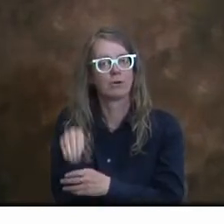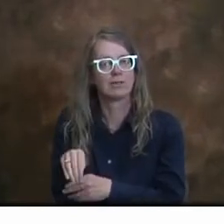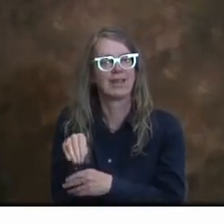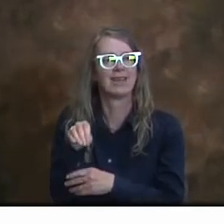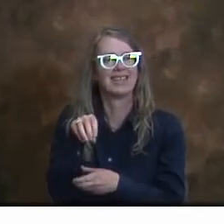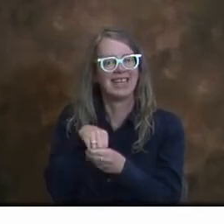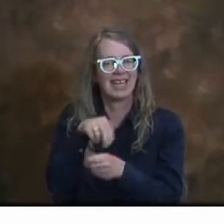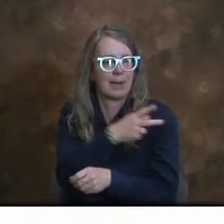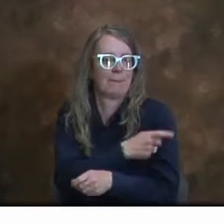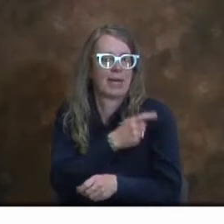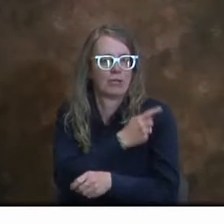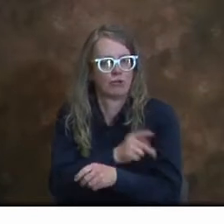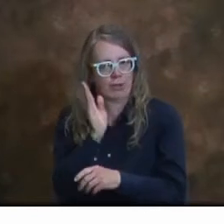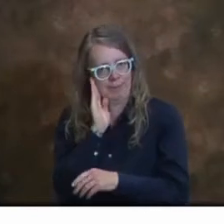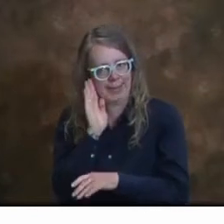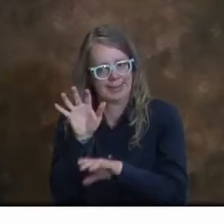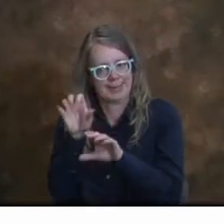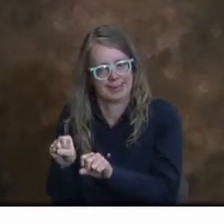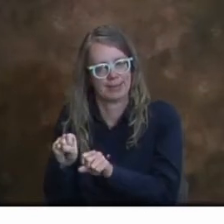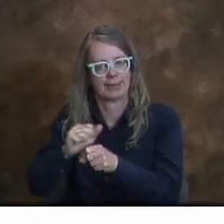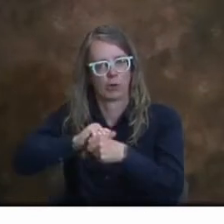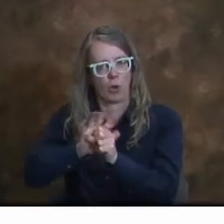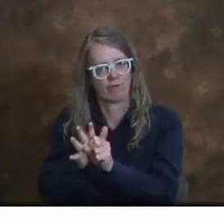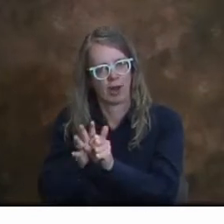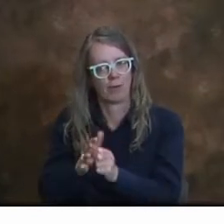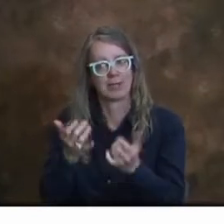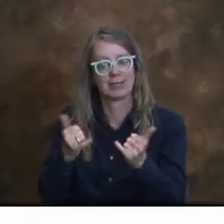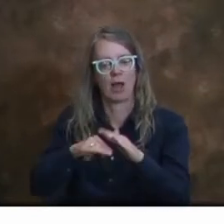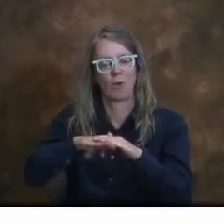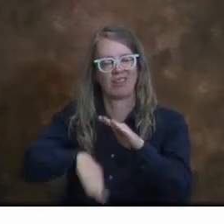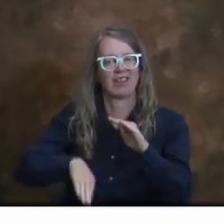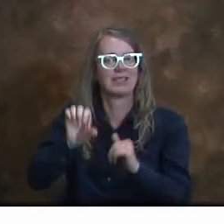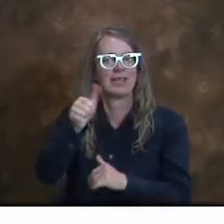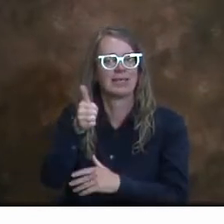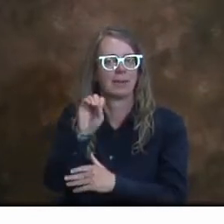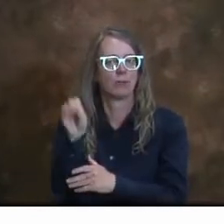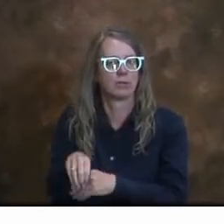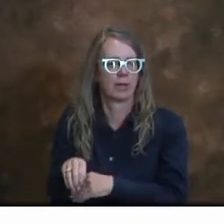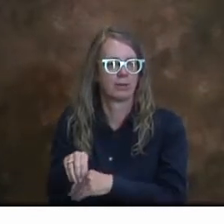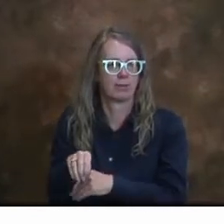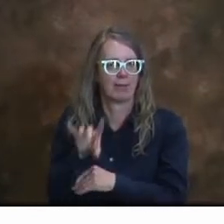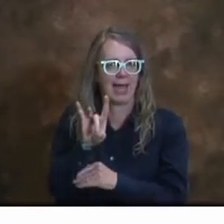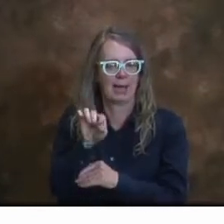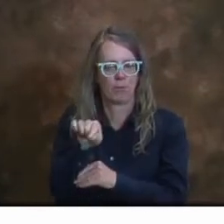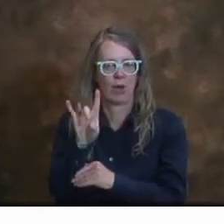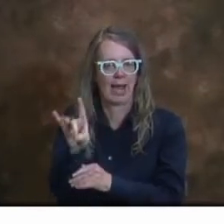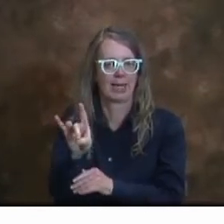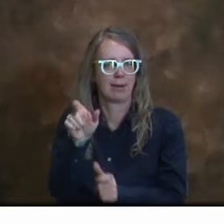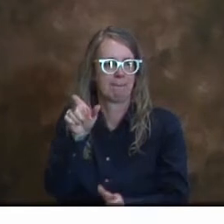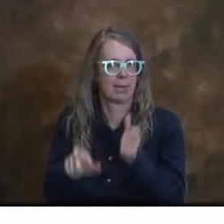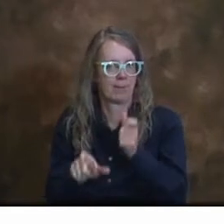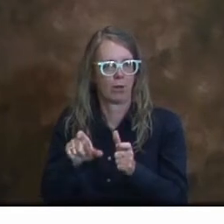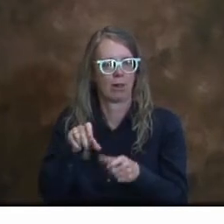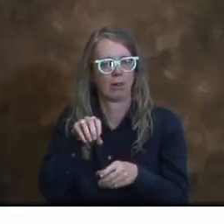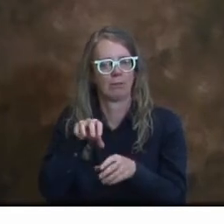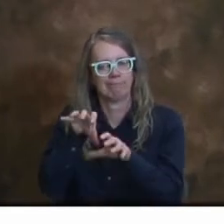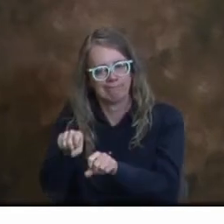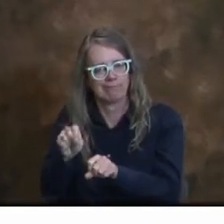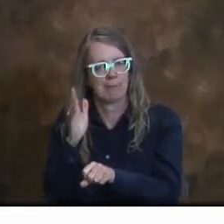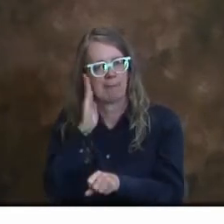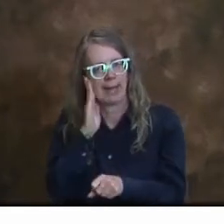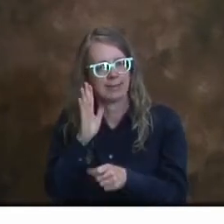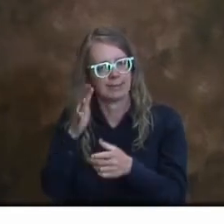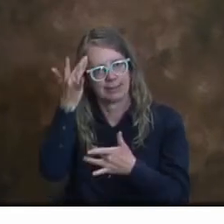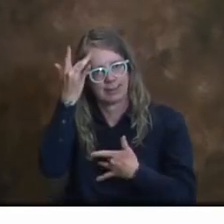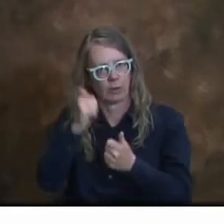with COVID-19. Now we are well below 10% at 8.8%. As of Monday,